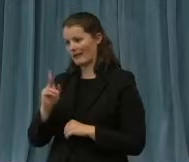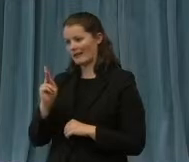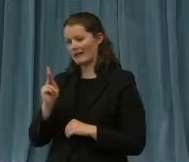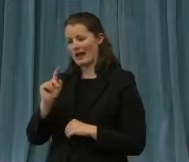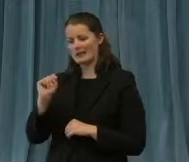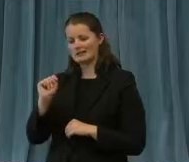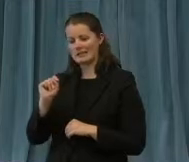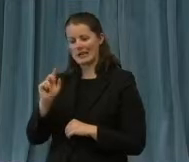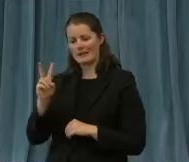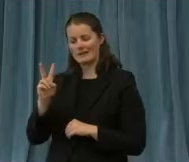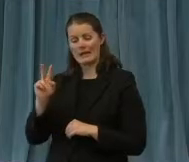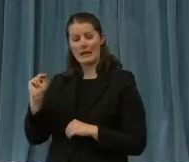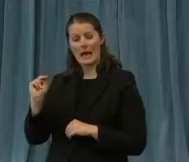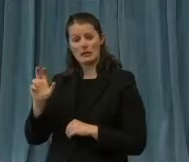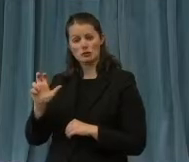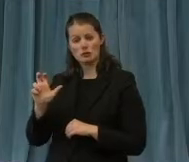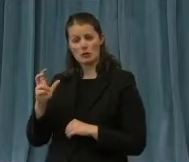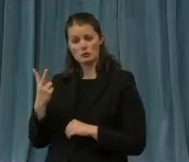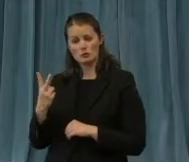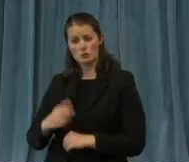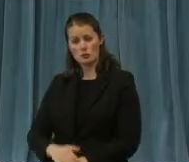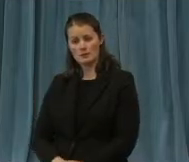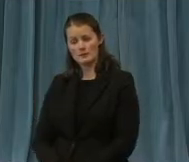KTVN Channel 2 News.